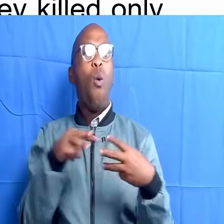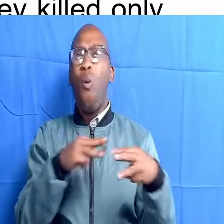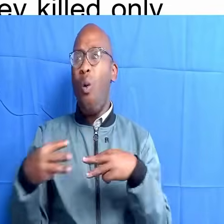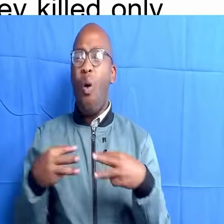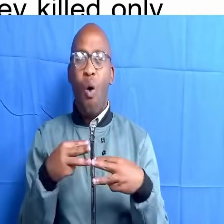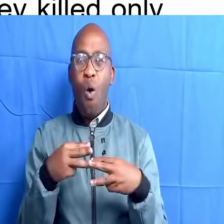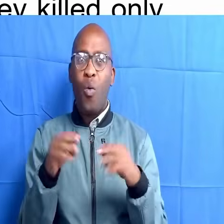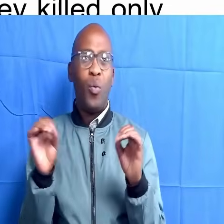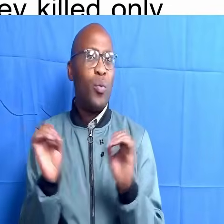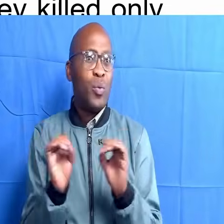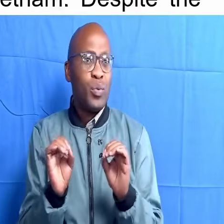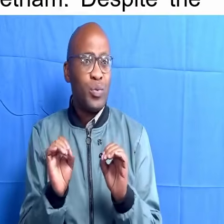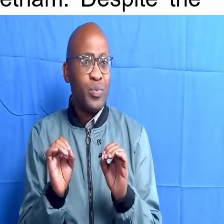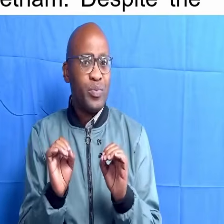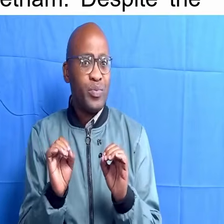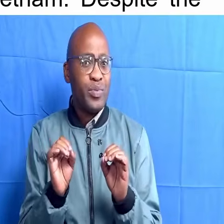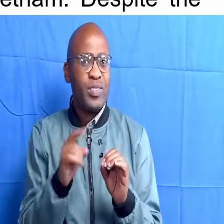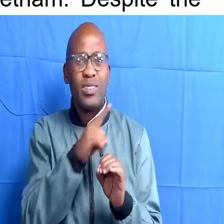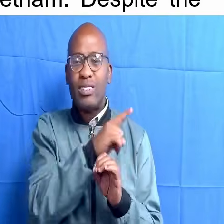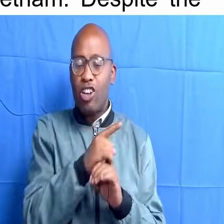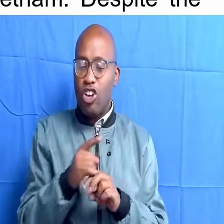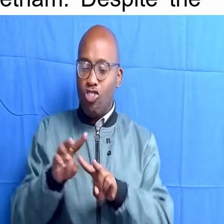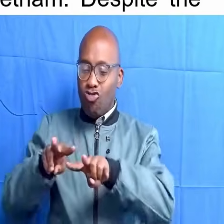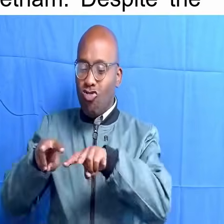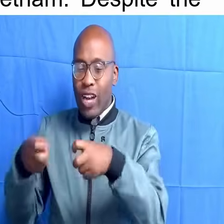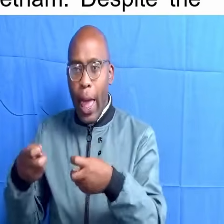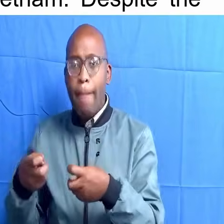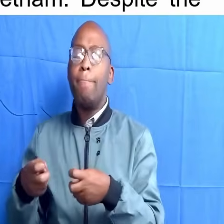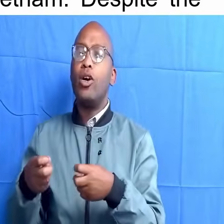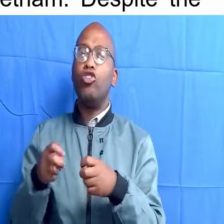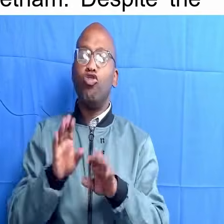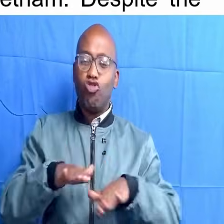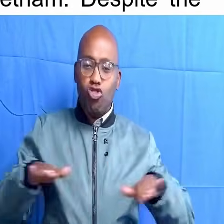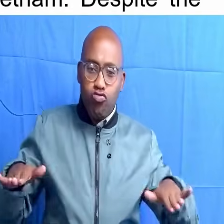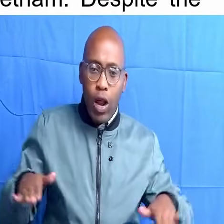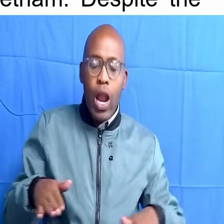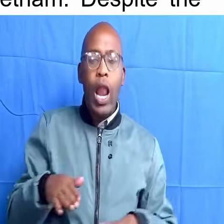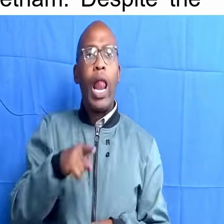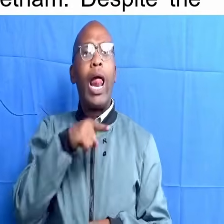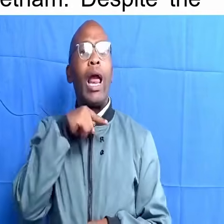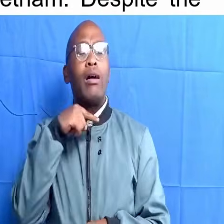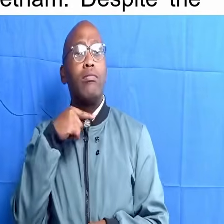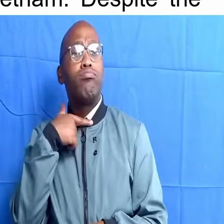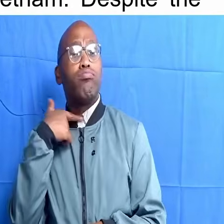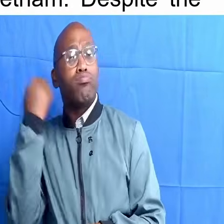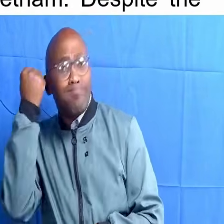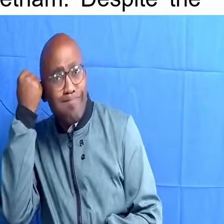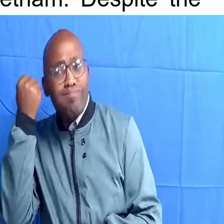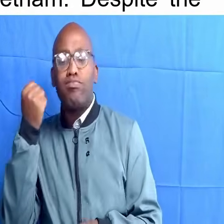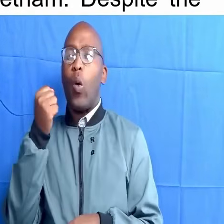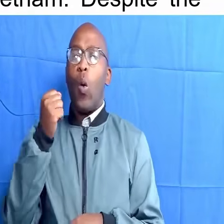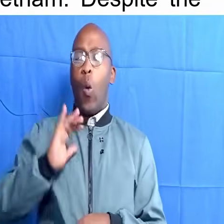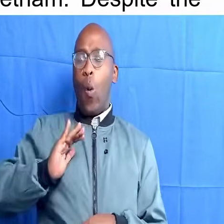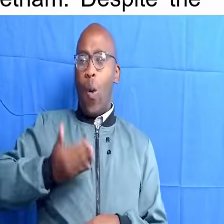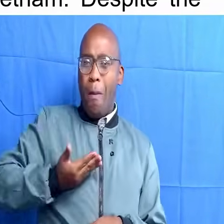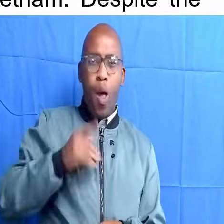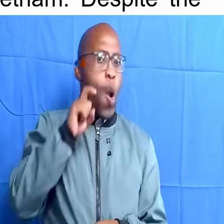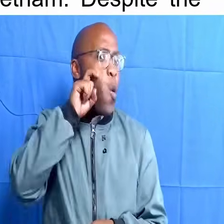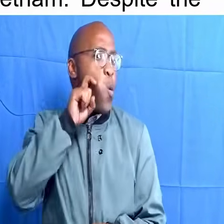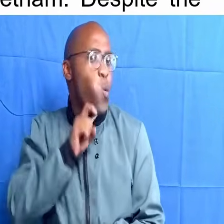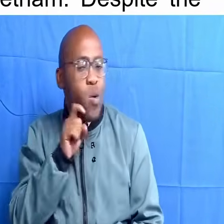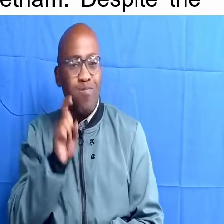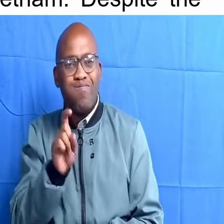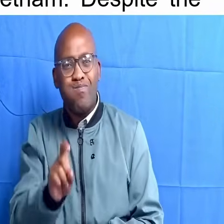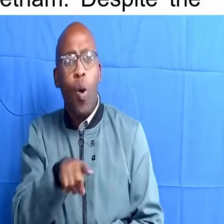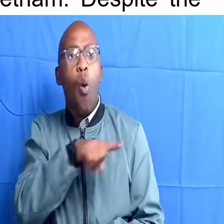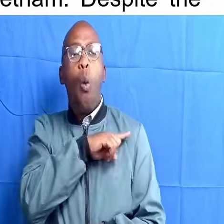soldiers raping innocent children, killing women, killing old people, just to try